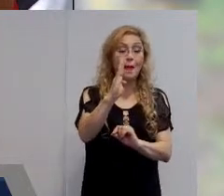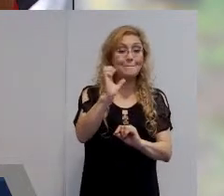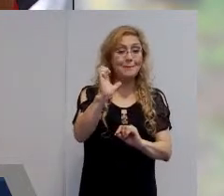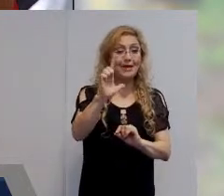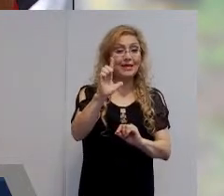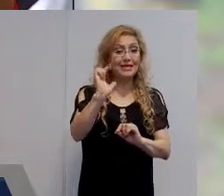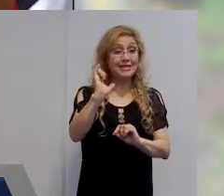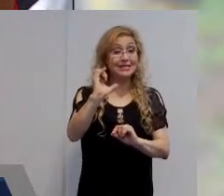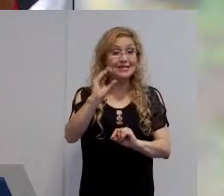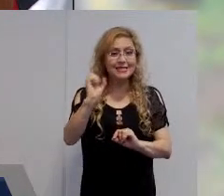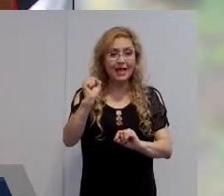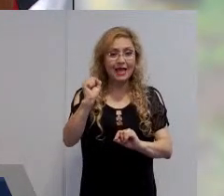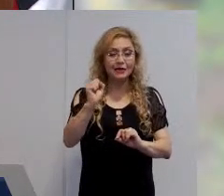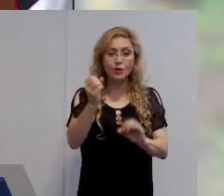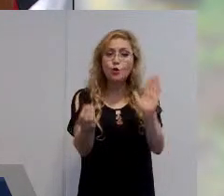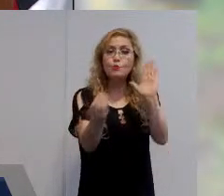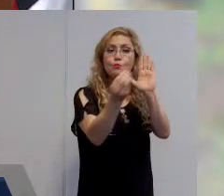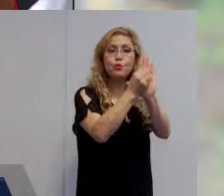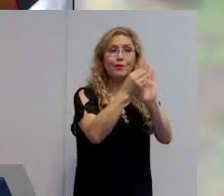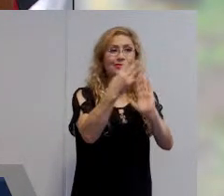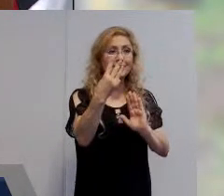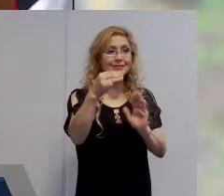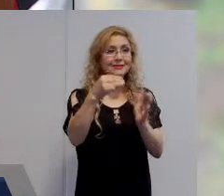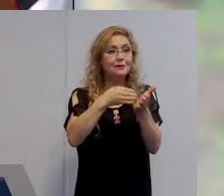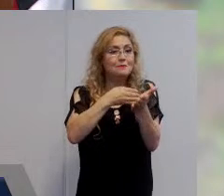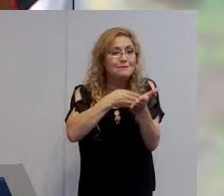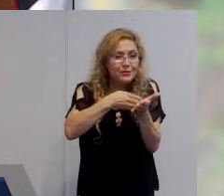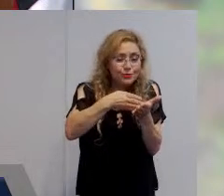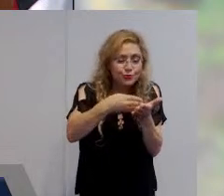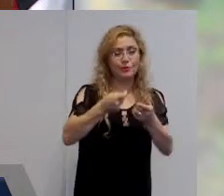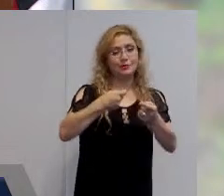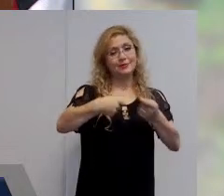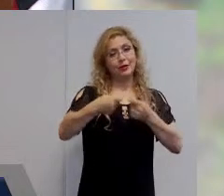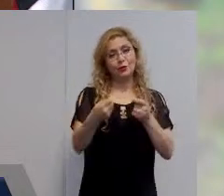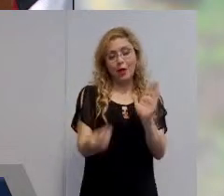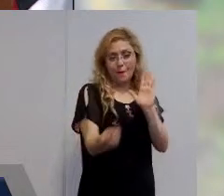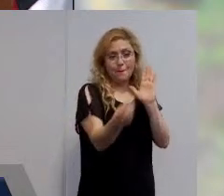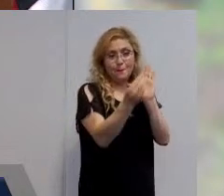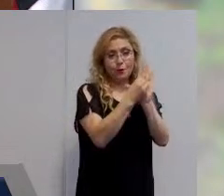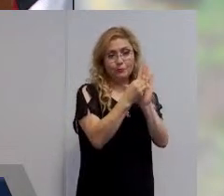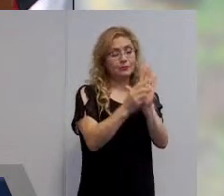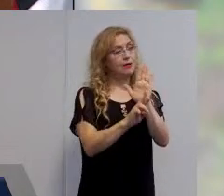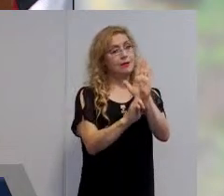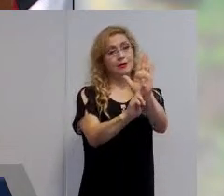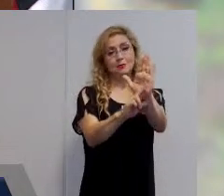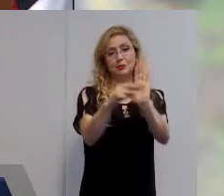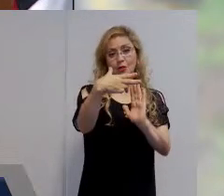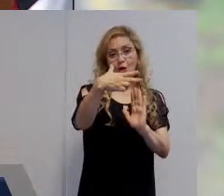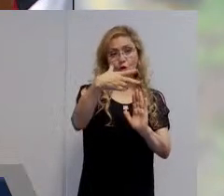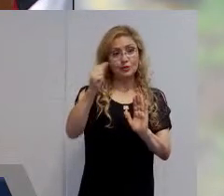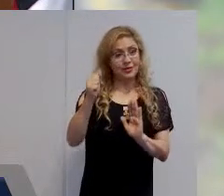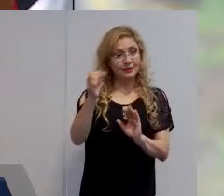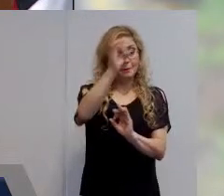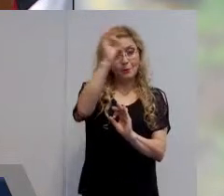represents 80% of our domestic exports, and directly